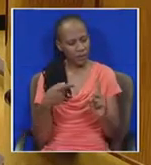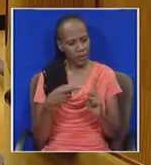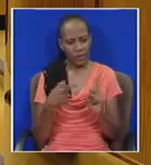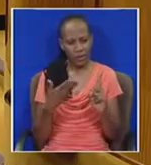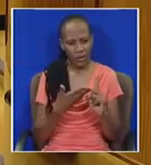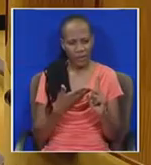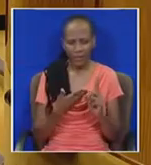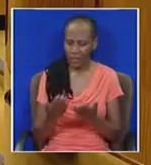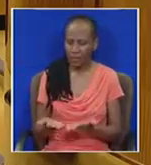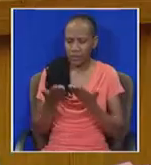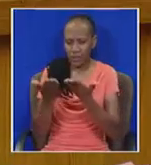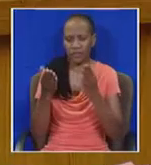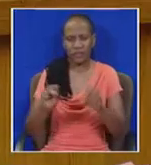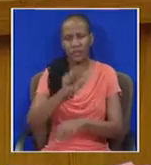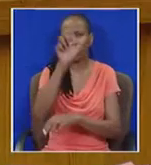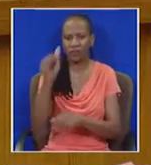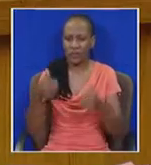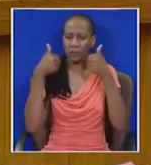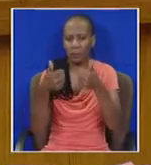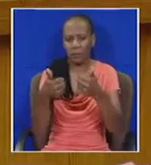representative of this country.